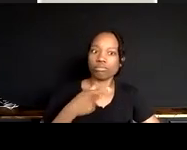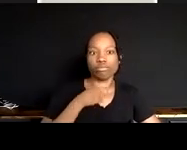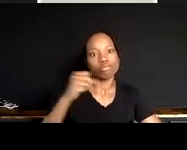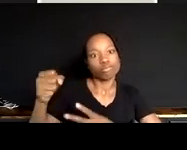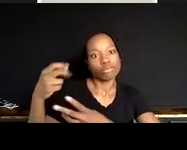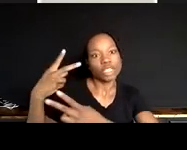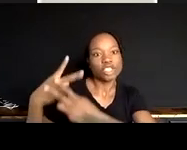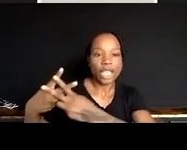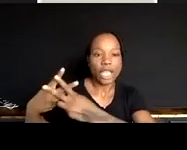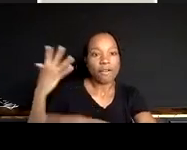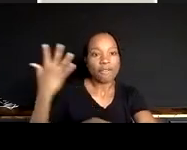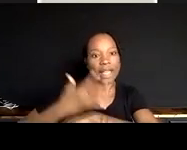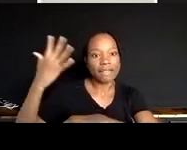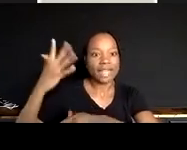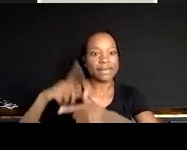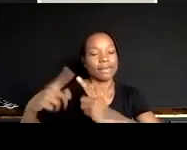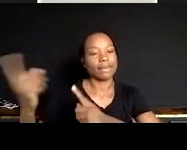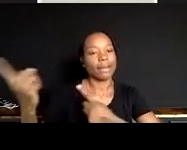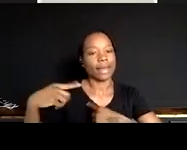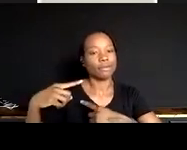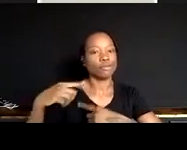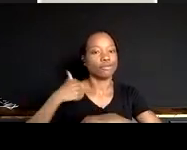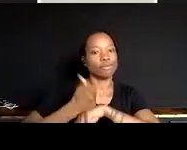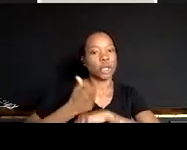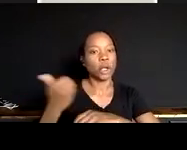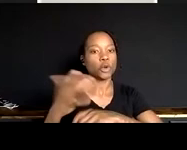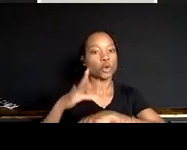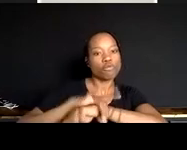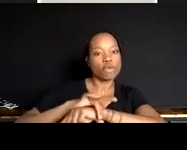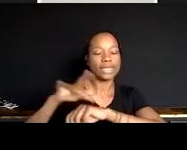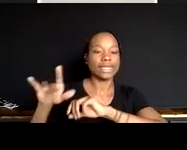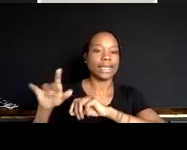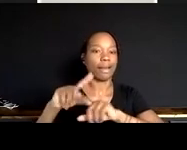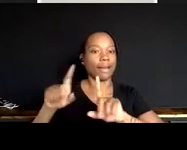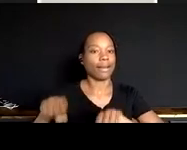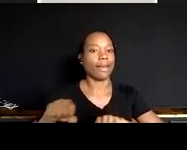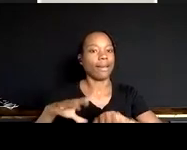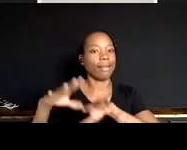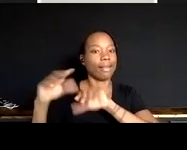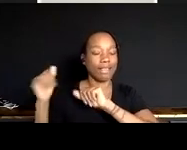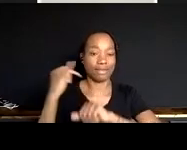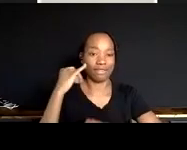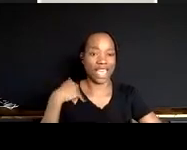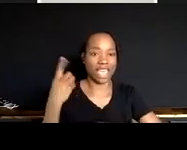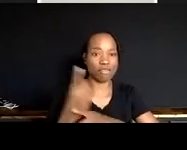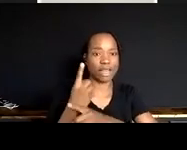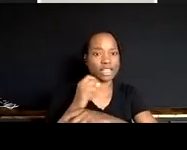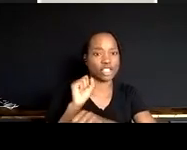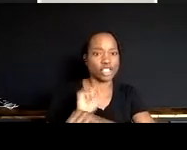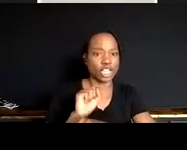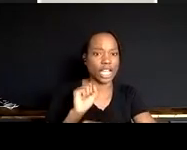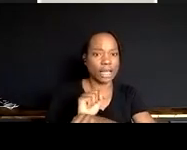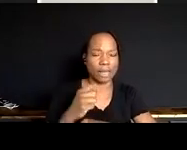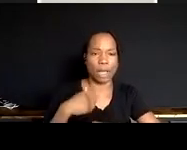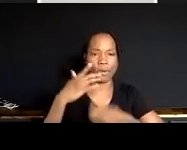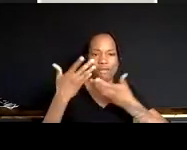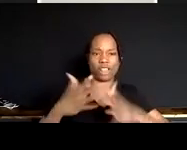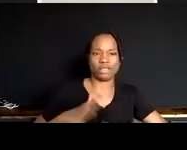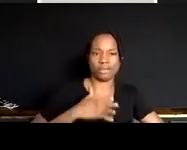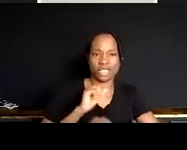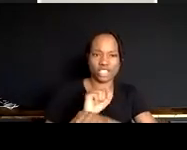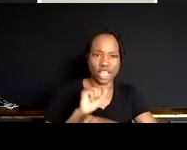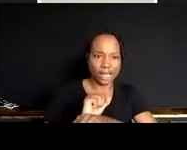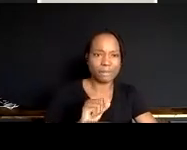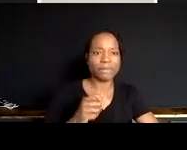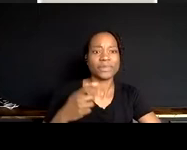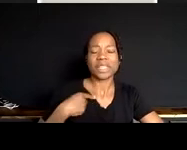to release me. If I had a regular job, I would have lost it. I'm thankful that Redeemer Lutheran Church, where I cook for the community meals, understand and let me come